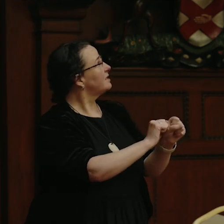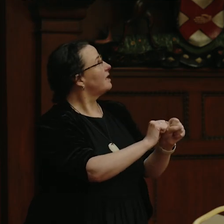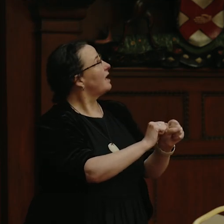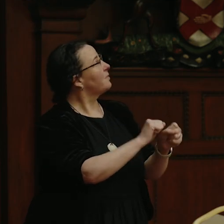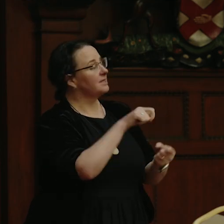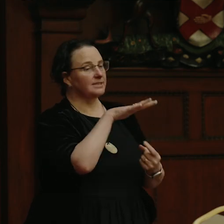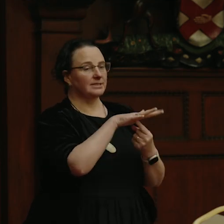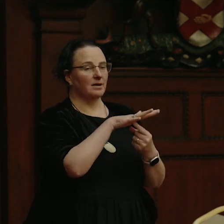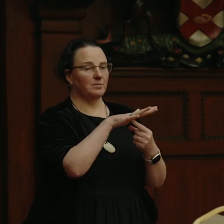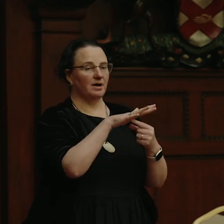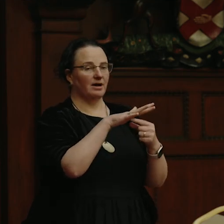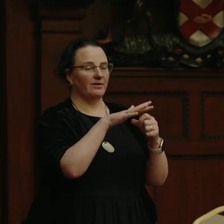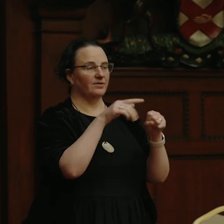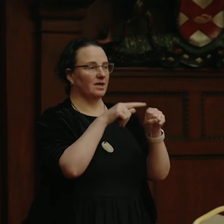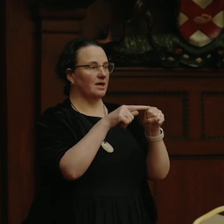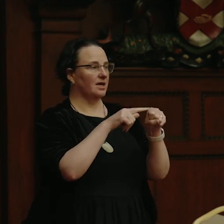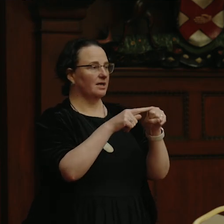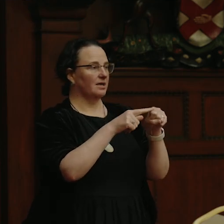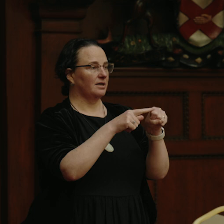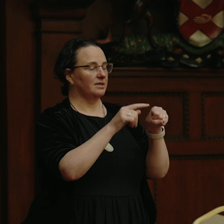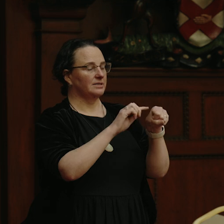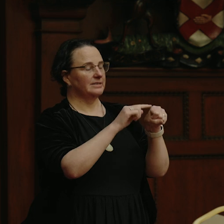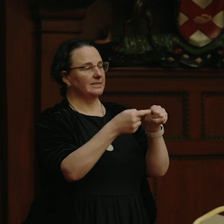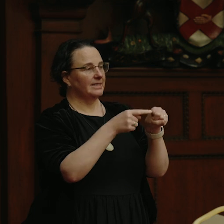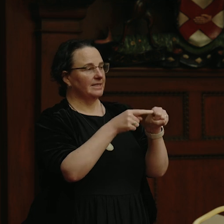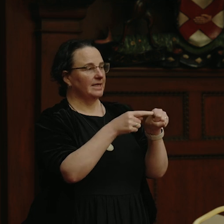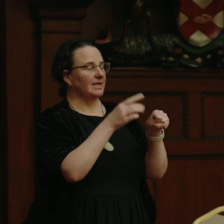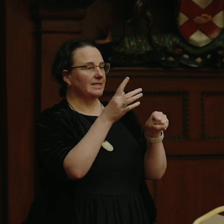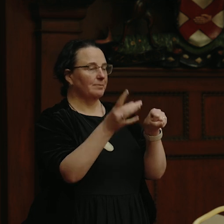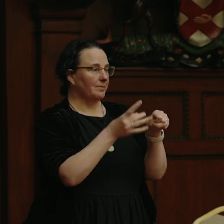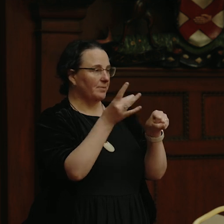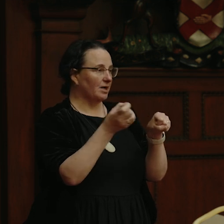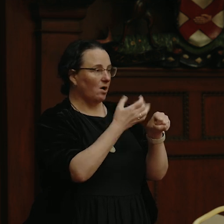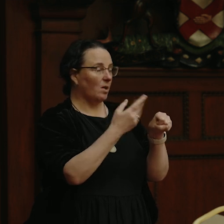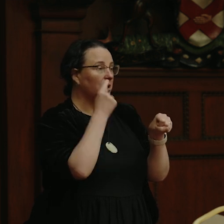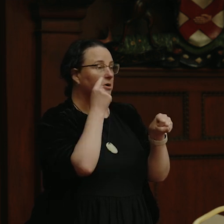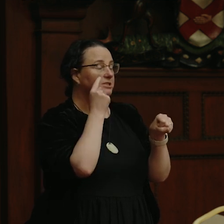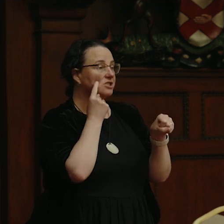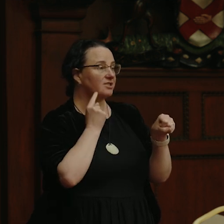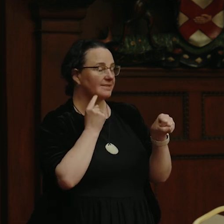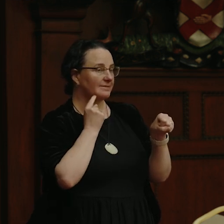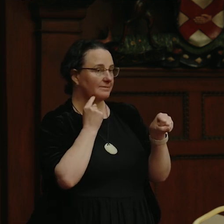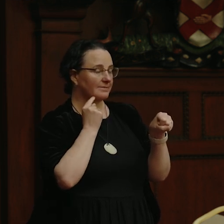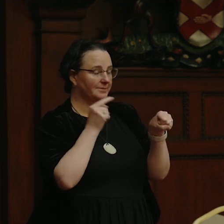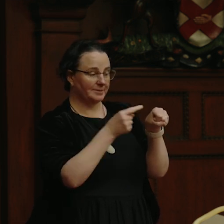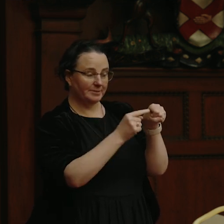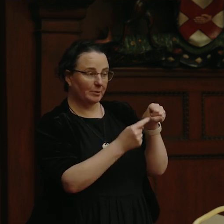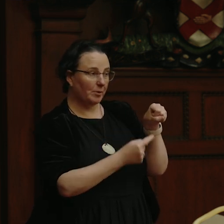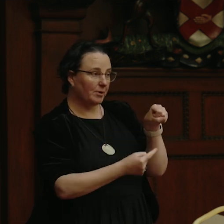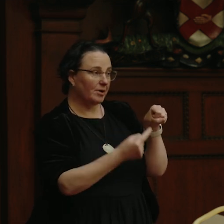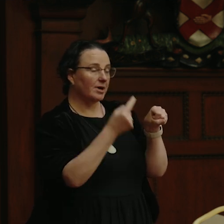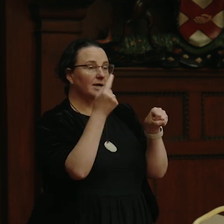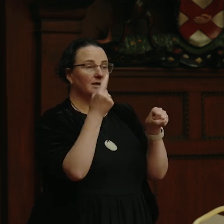your eye, just underneath the bony aspect, and it's what's producing all of your tears. So actually, you don't have to have a huge